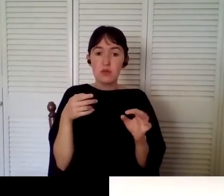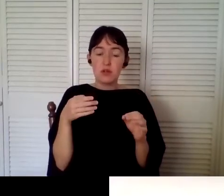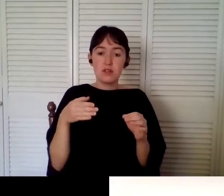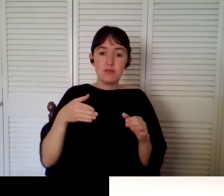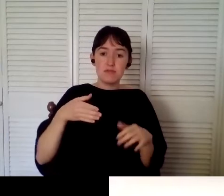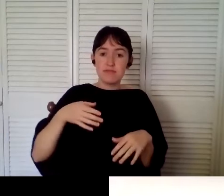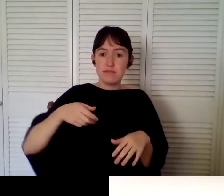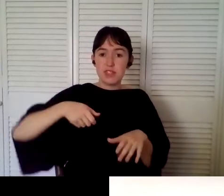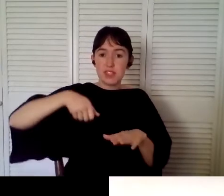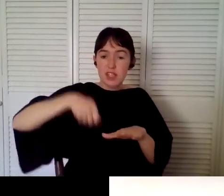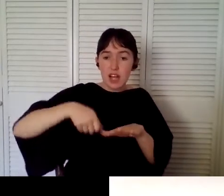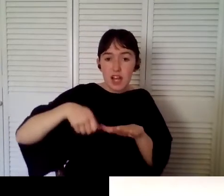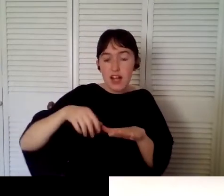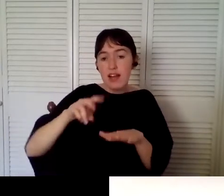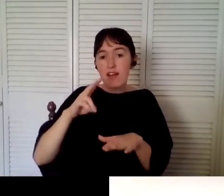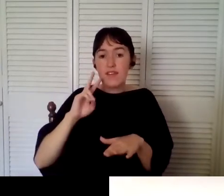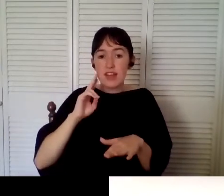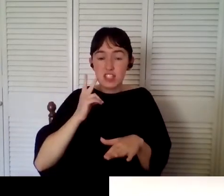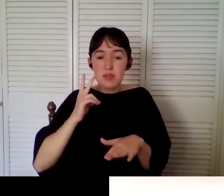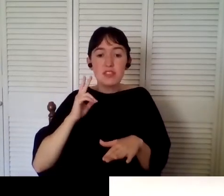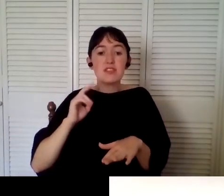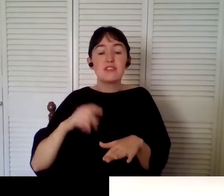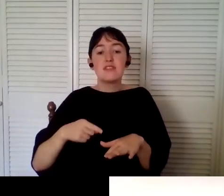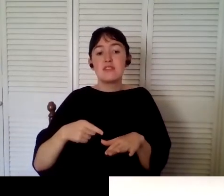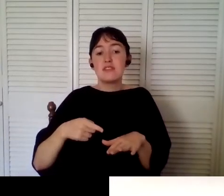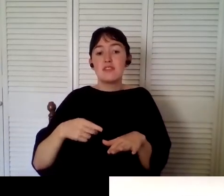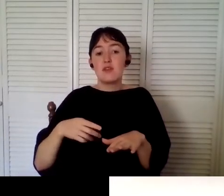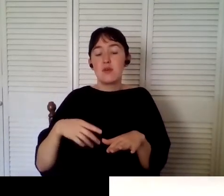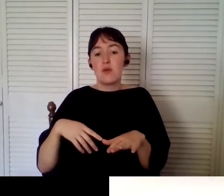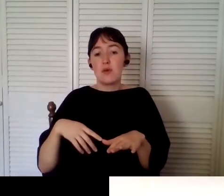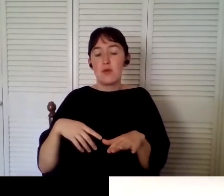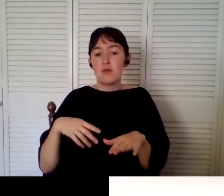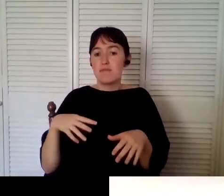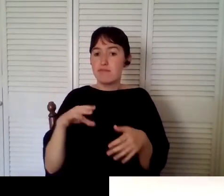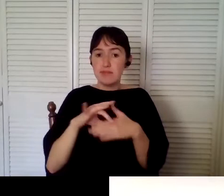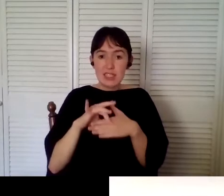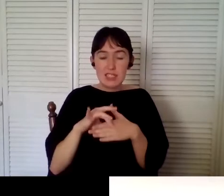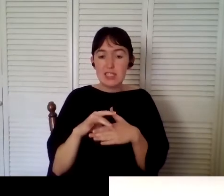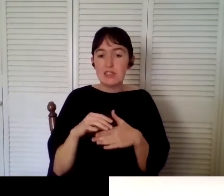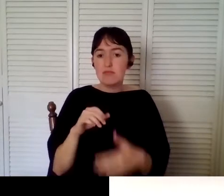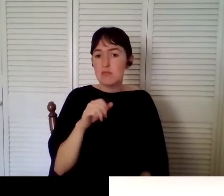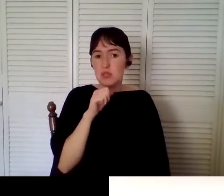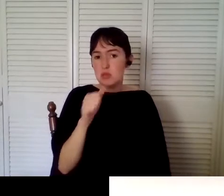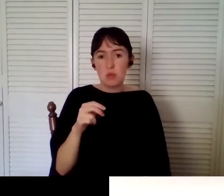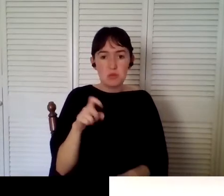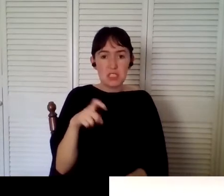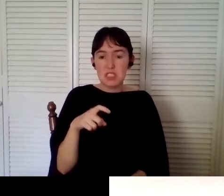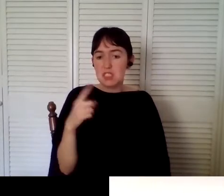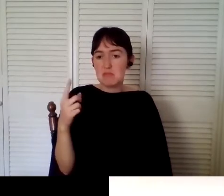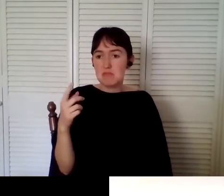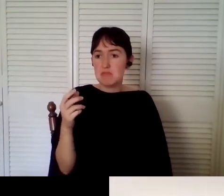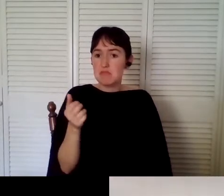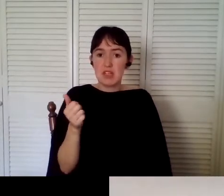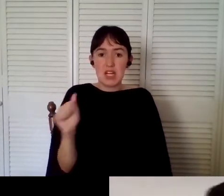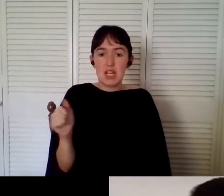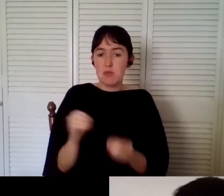vegetables or meat or digging up or collecting berries, you don't need something too much more sophisticated than this. And when this doles